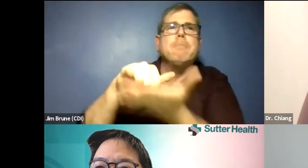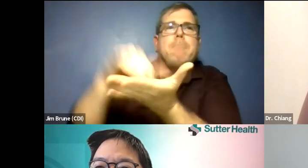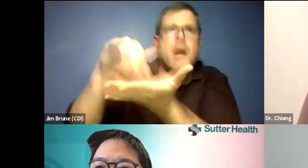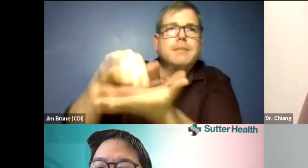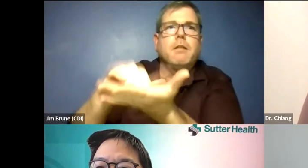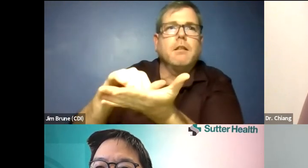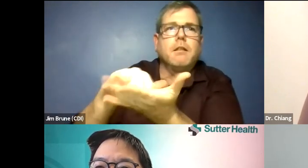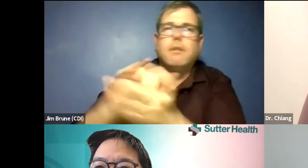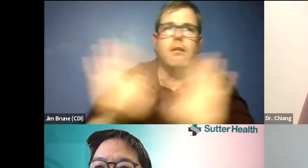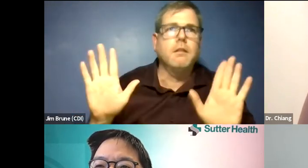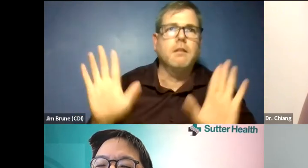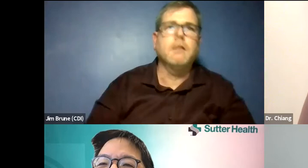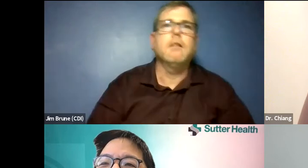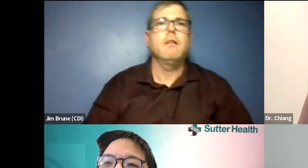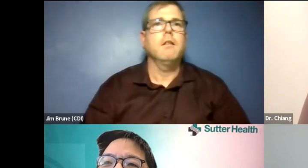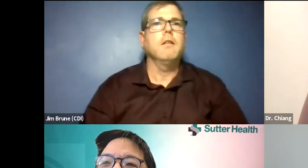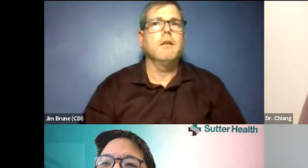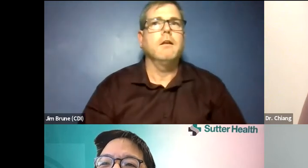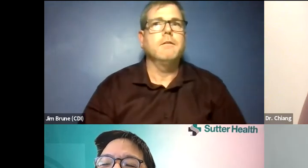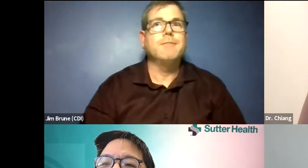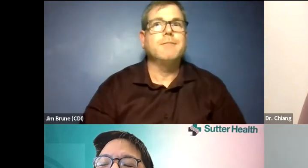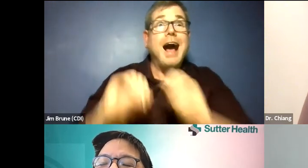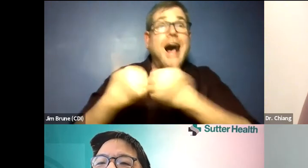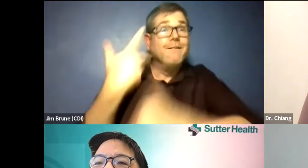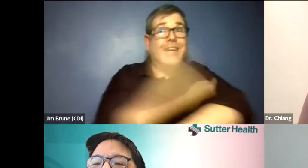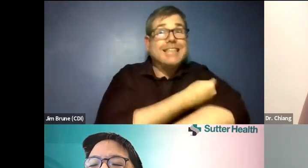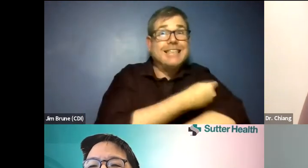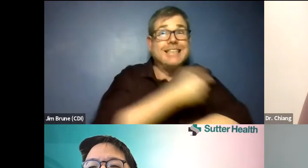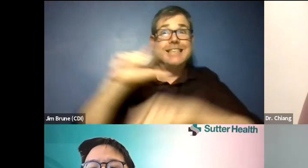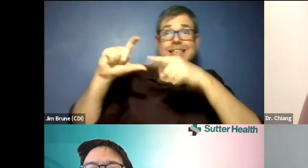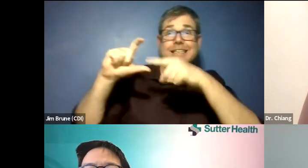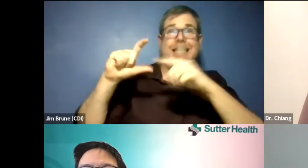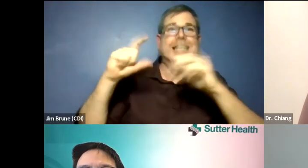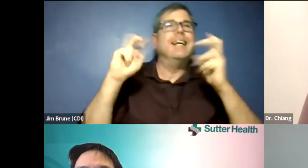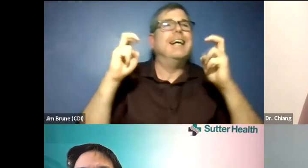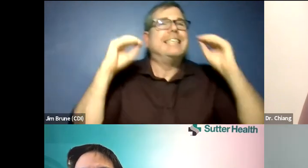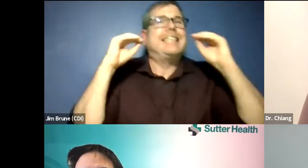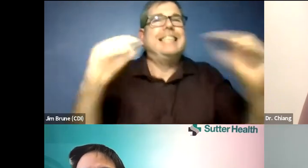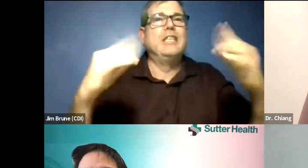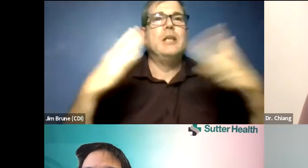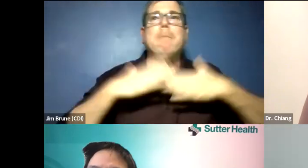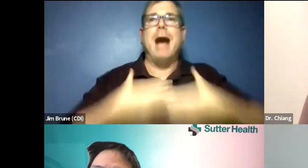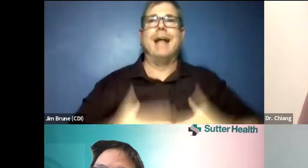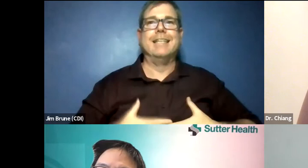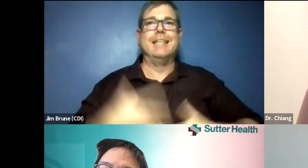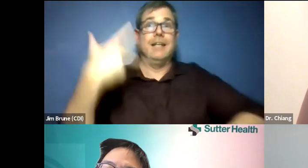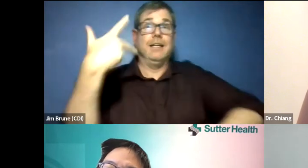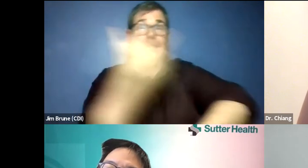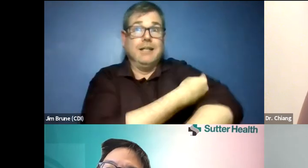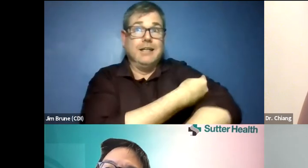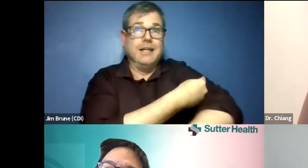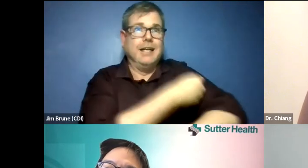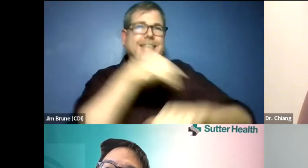The way the vaccine works is teaching your body, it sends a messenger in there to tell your body to make